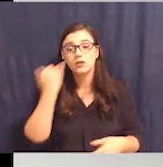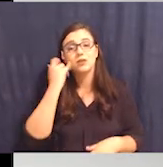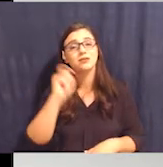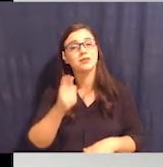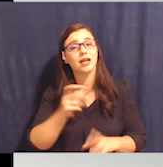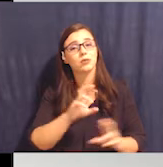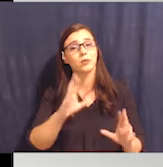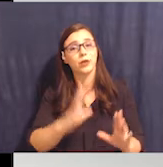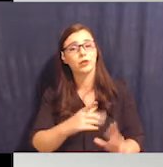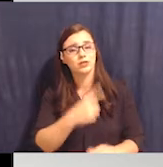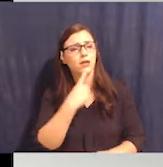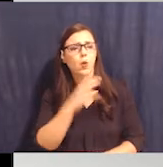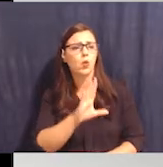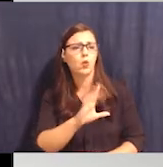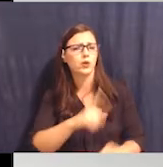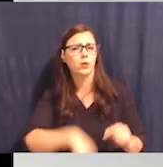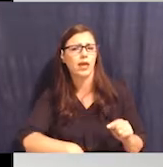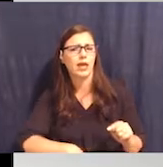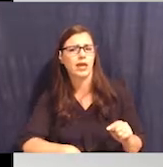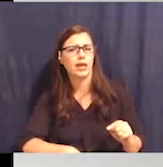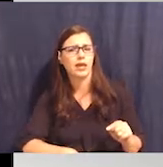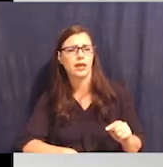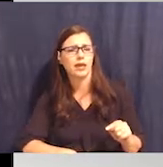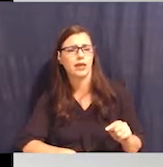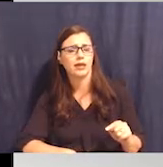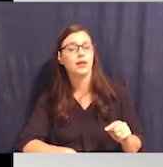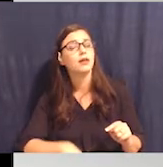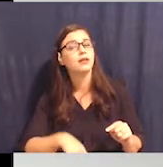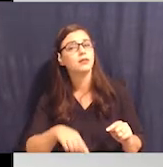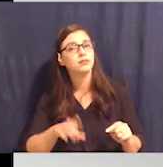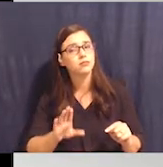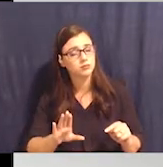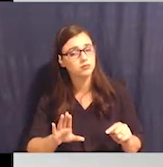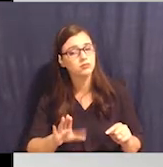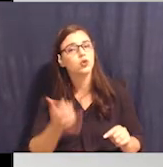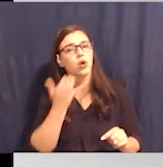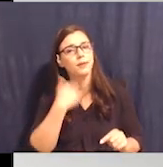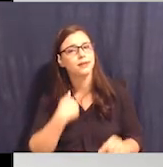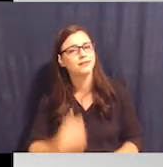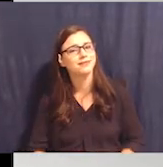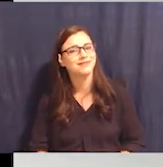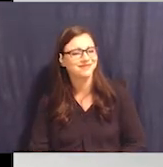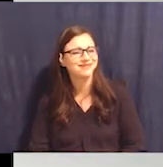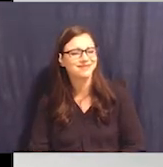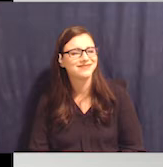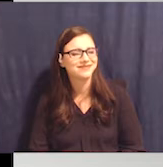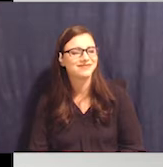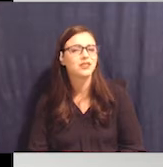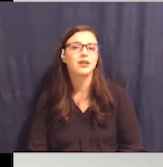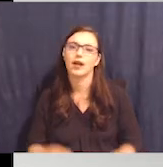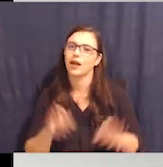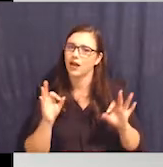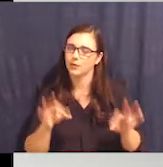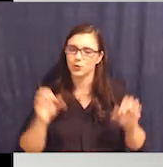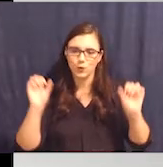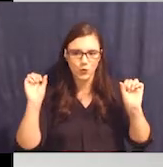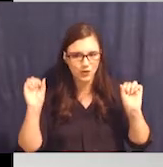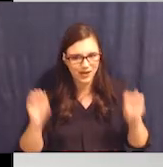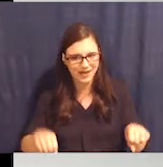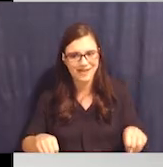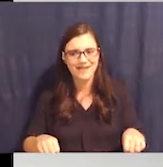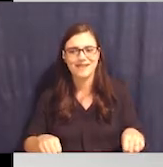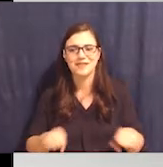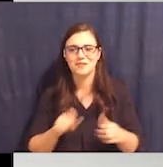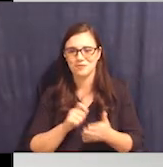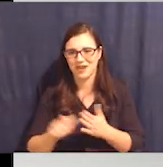And if your tax preparer says, no, you can't write that stuff off, call me, because you